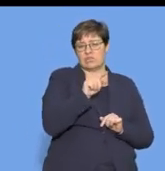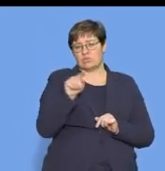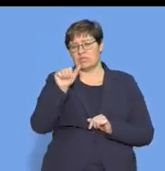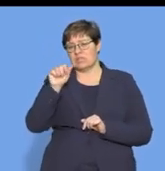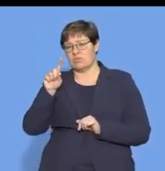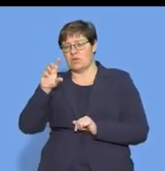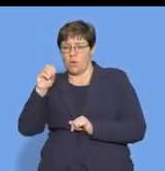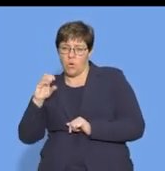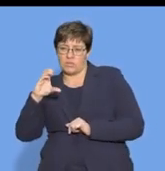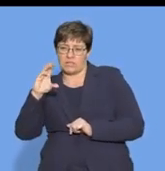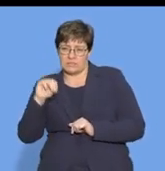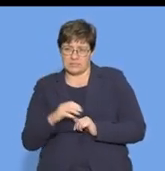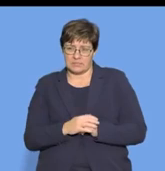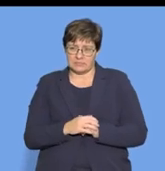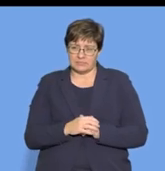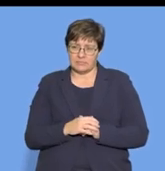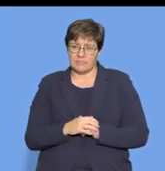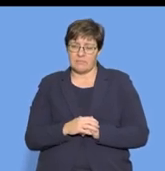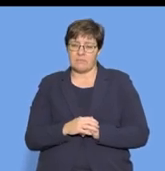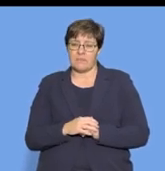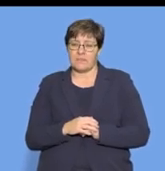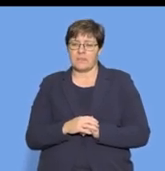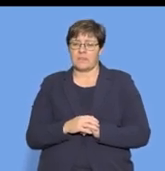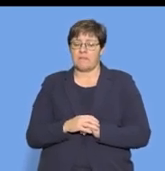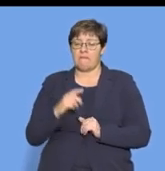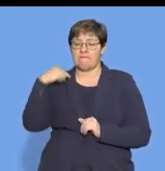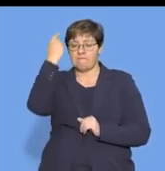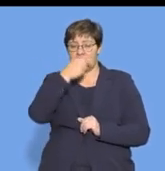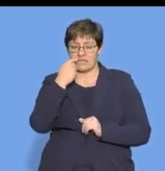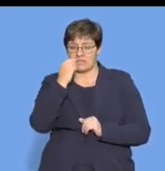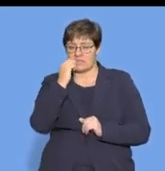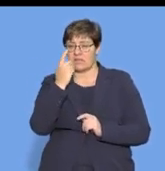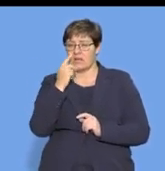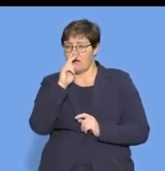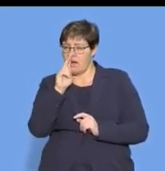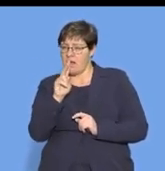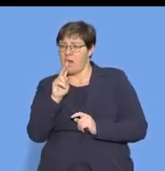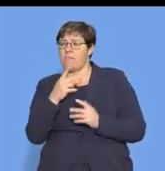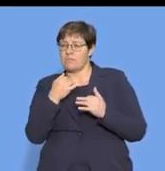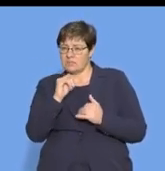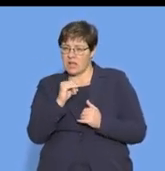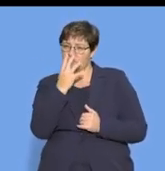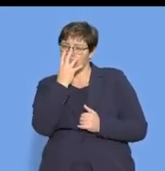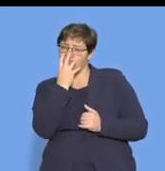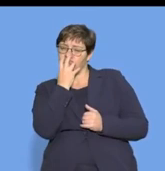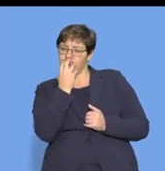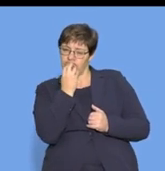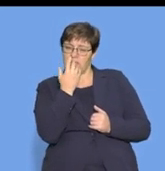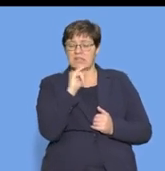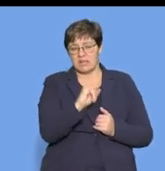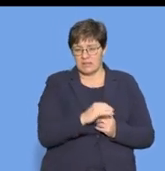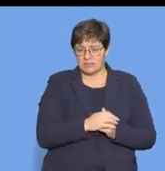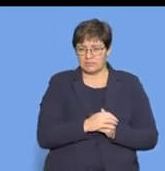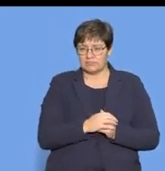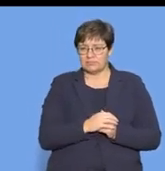between 460 and 610 cubic centimeters. The face was prognathous, so you can see they still had that